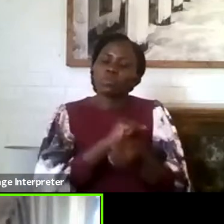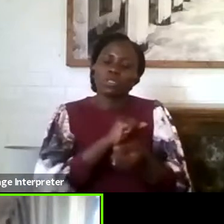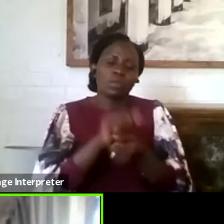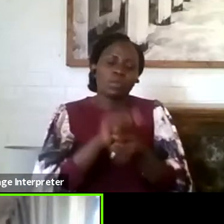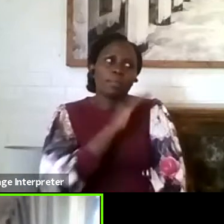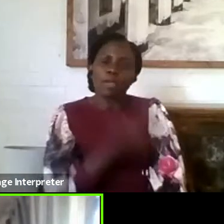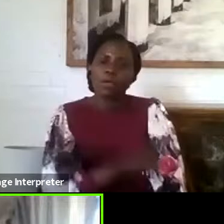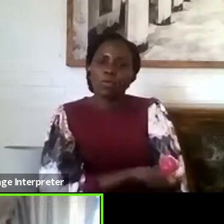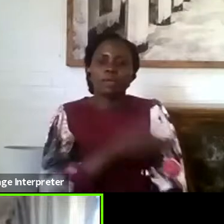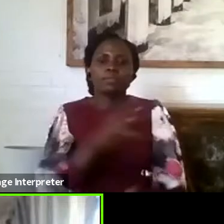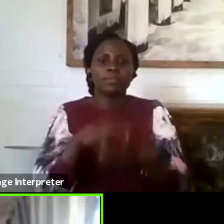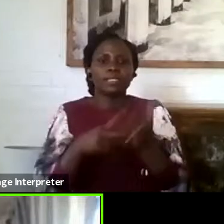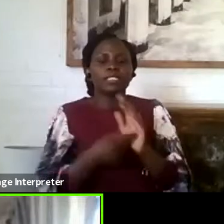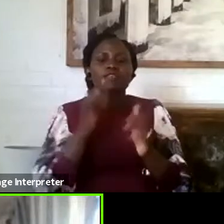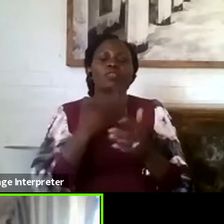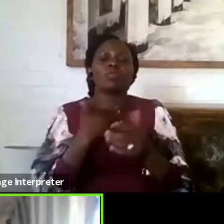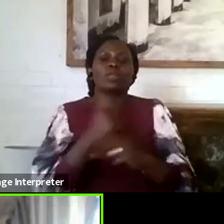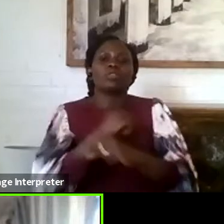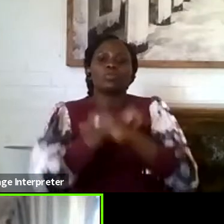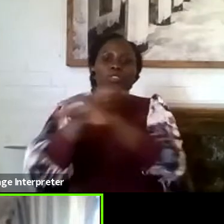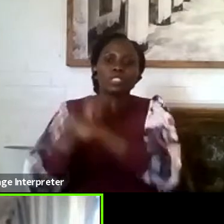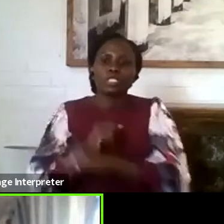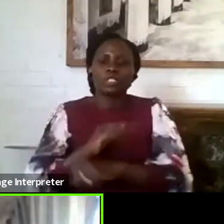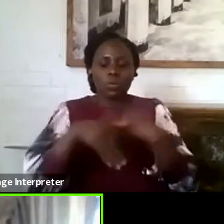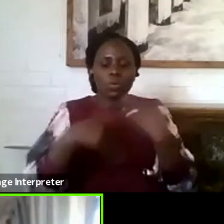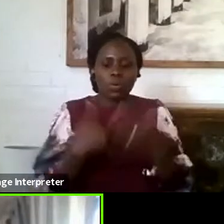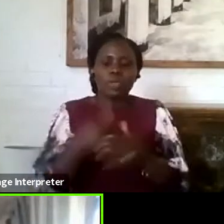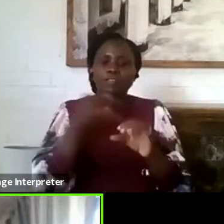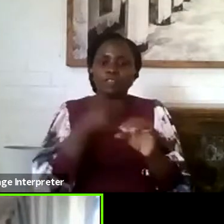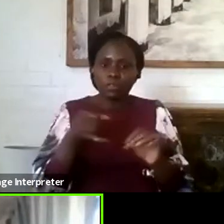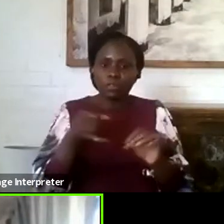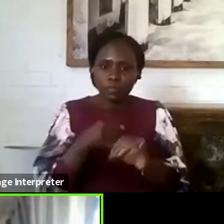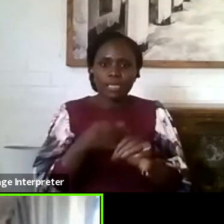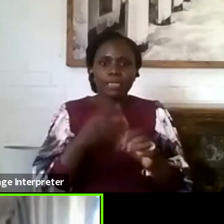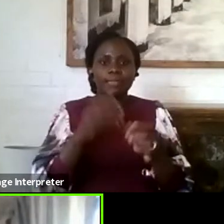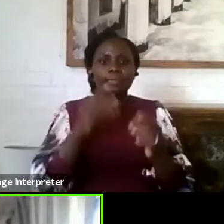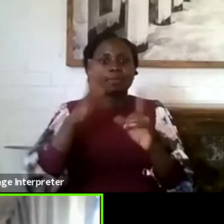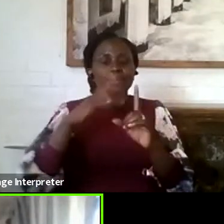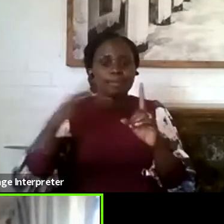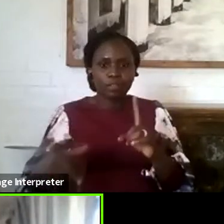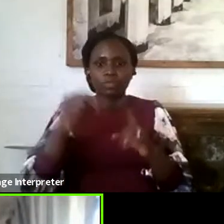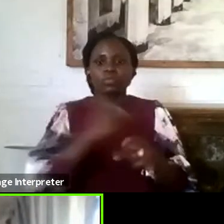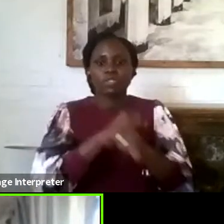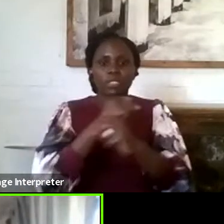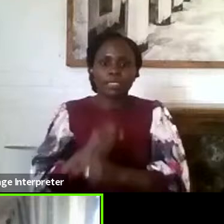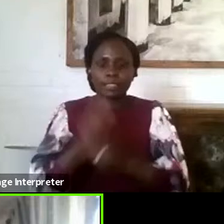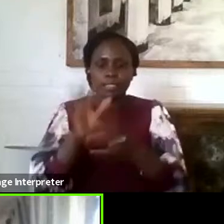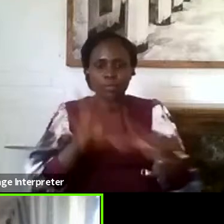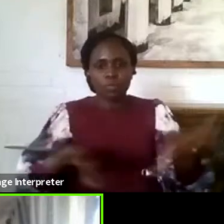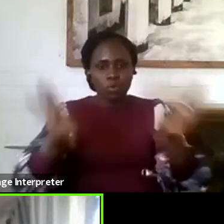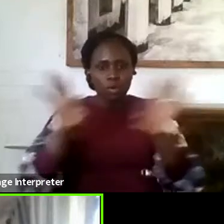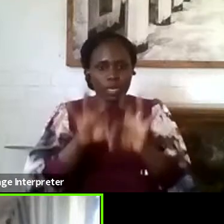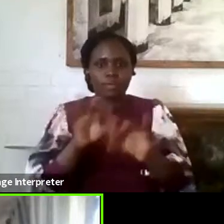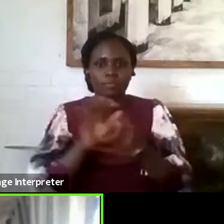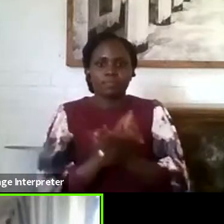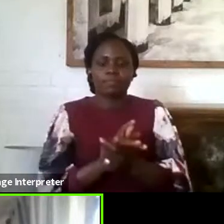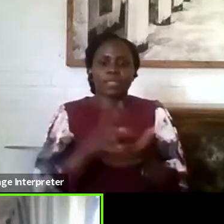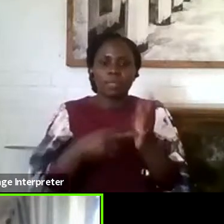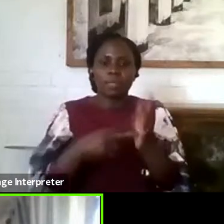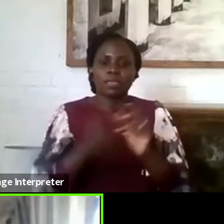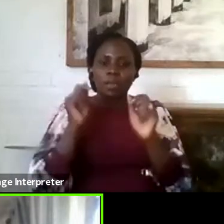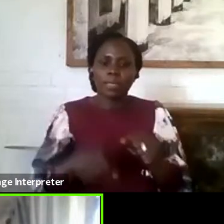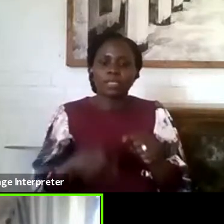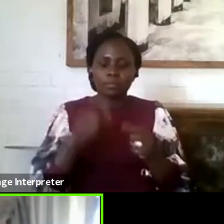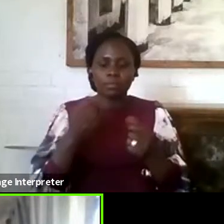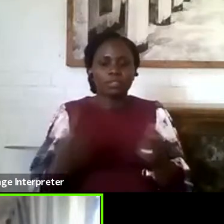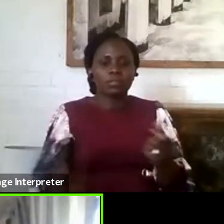all involved, data protection is necessary. This is because when we're talking about digital identity, this is usually done by states. So